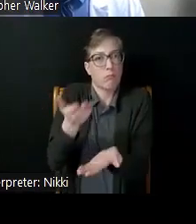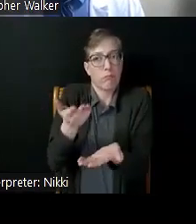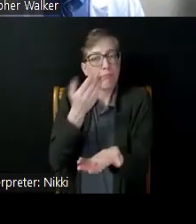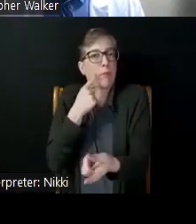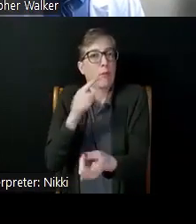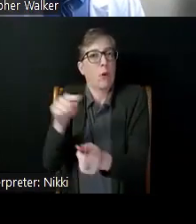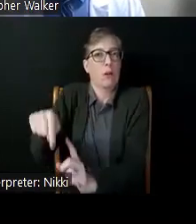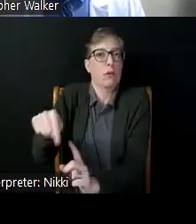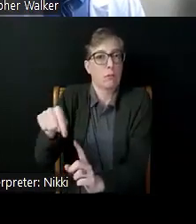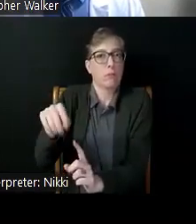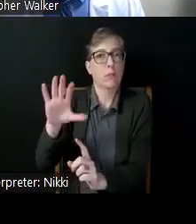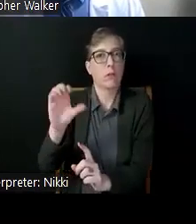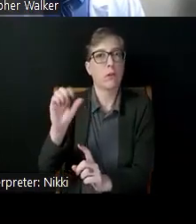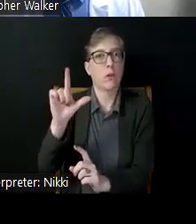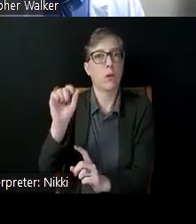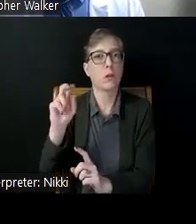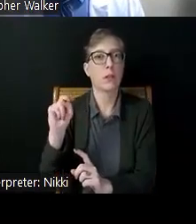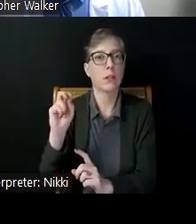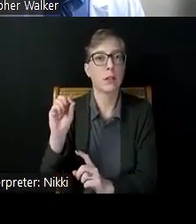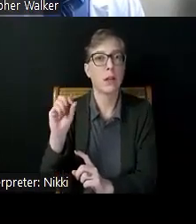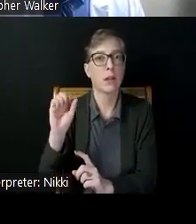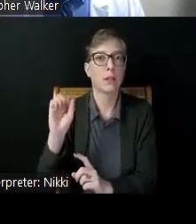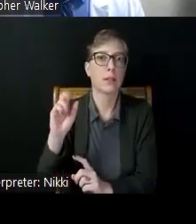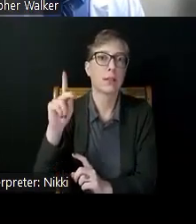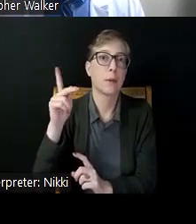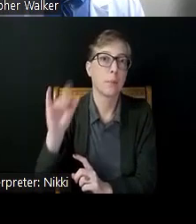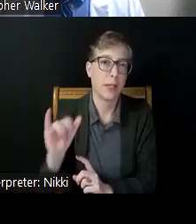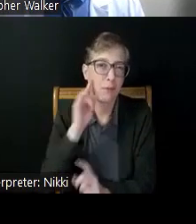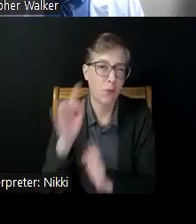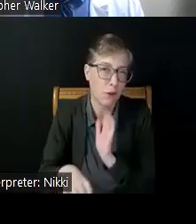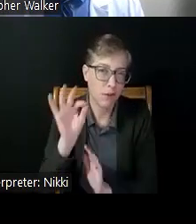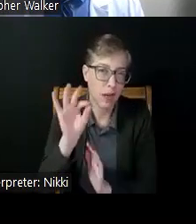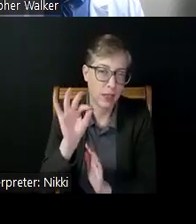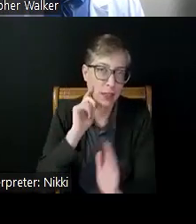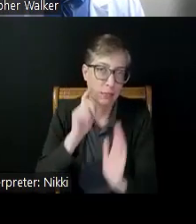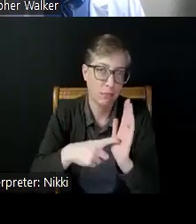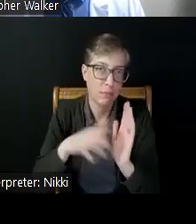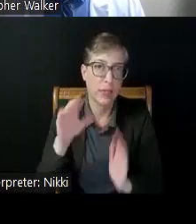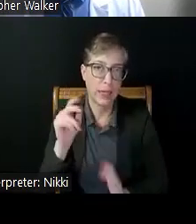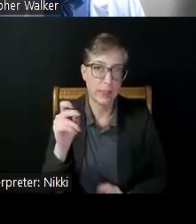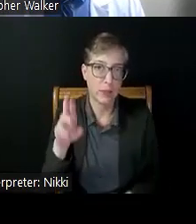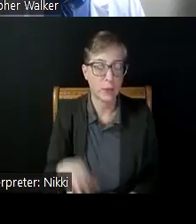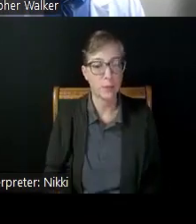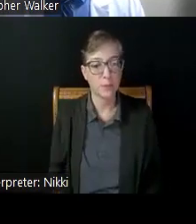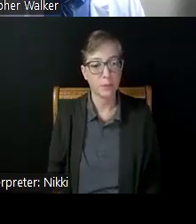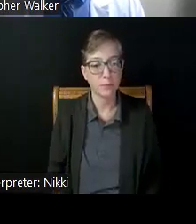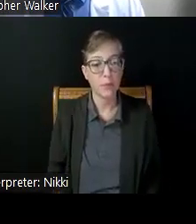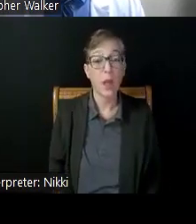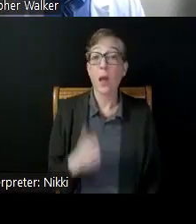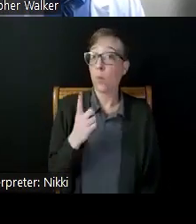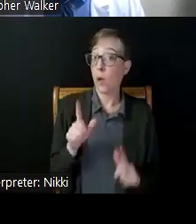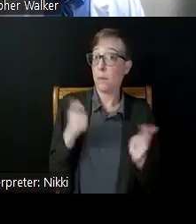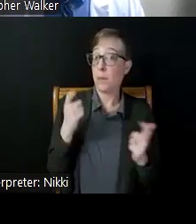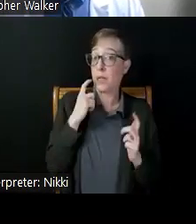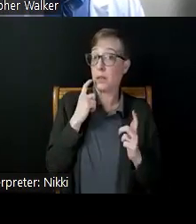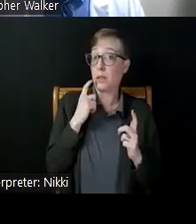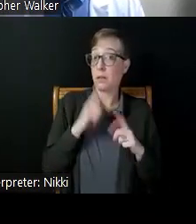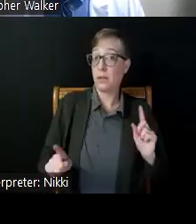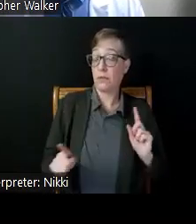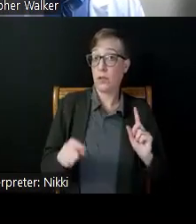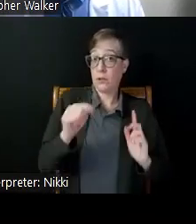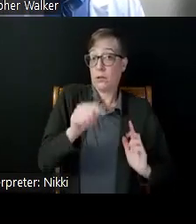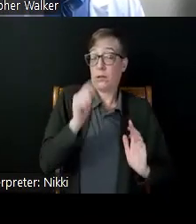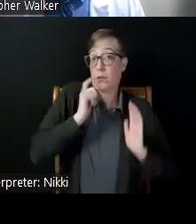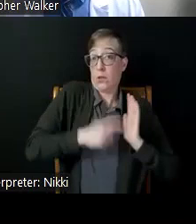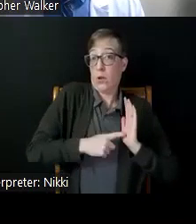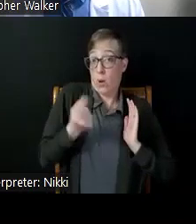cancer. The big difference, though, that this chart is showing is that the FIT test is not